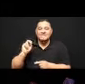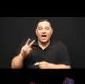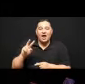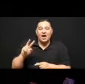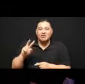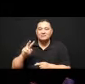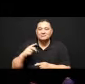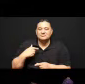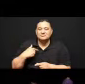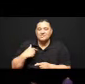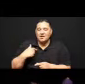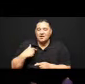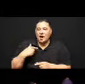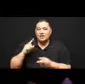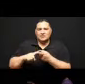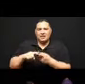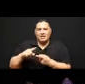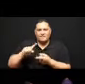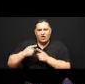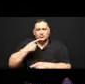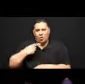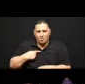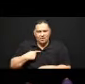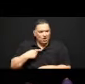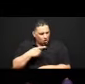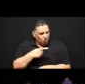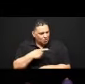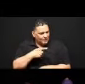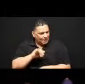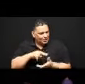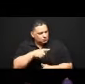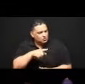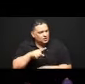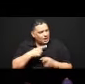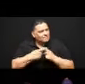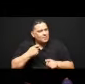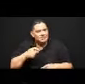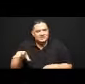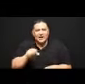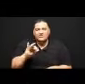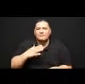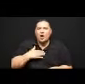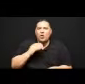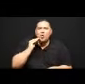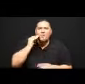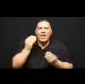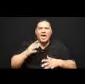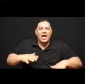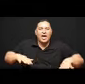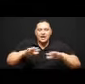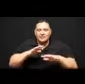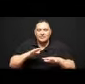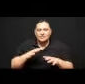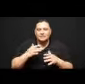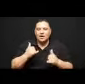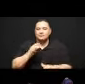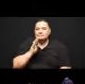my homelands. Antes incluso de que tuvieras un idioma, mi gente estaba